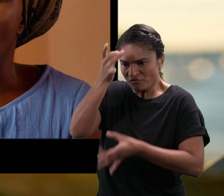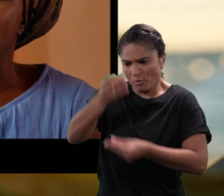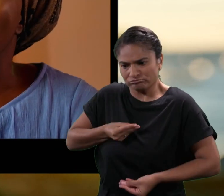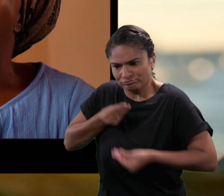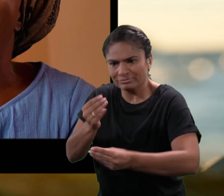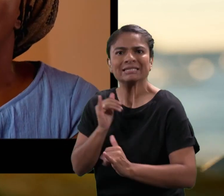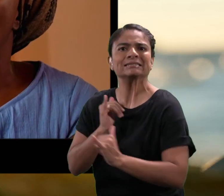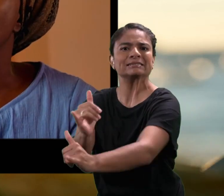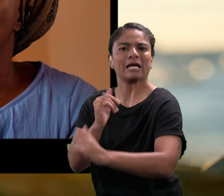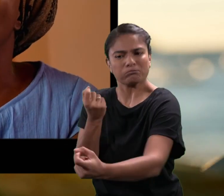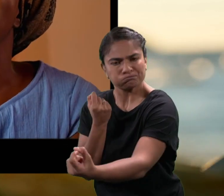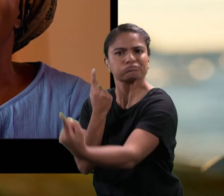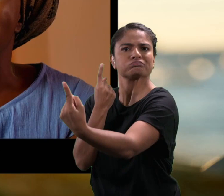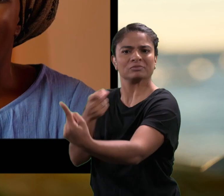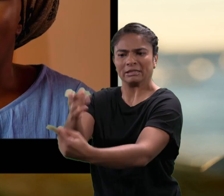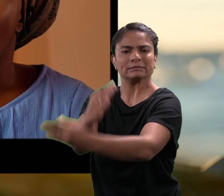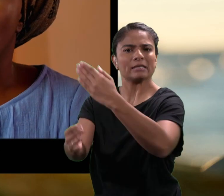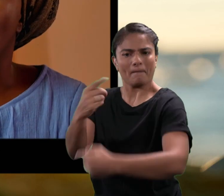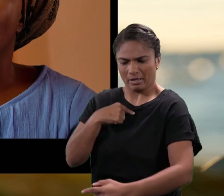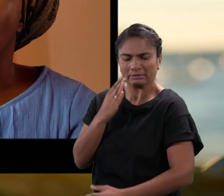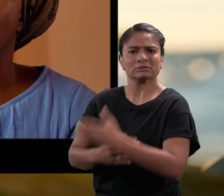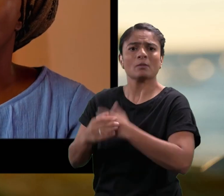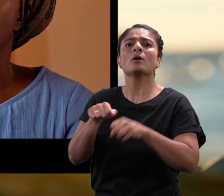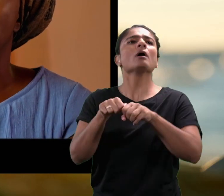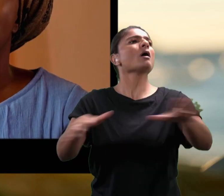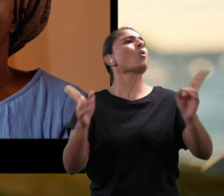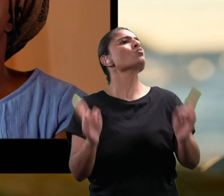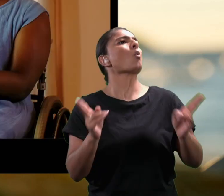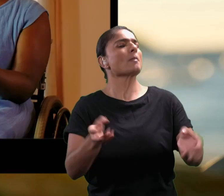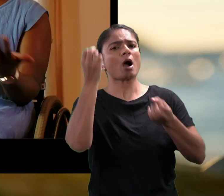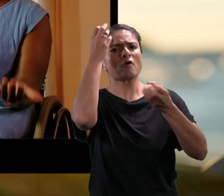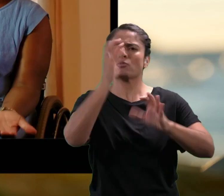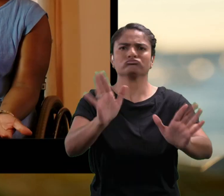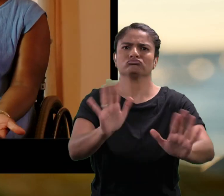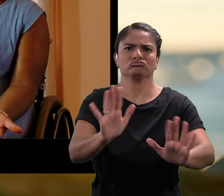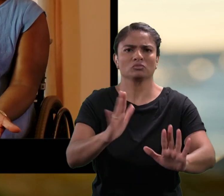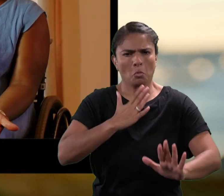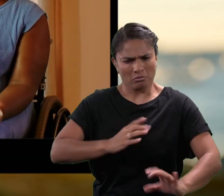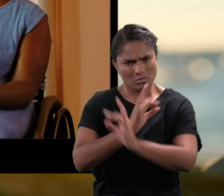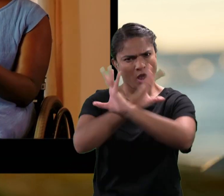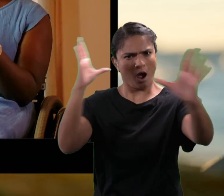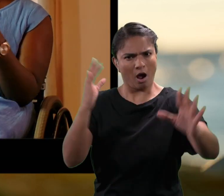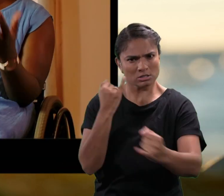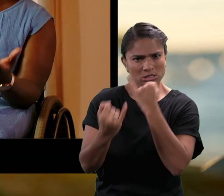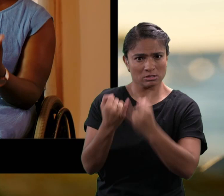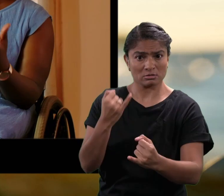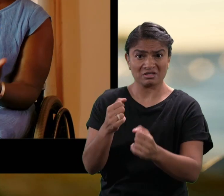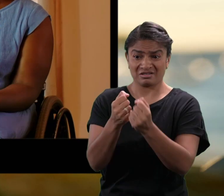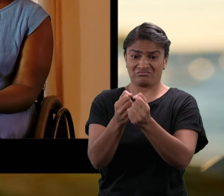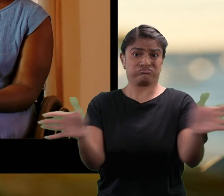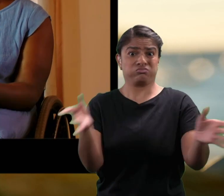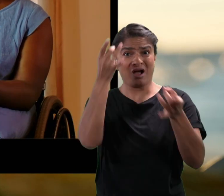ufumana information angakwazi urelate kuyo, you know, not just in their generalized way, because